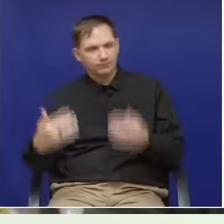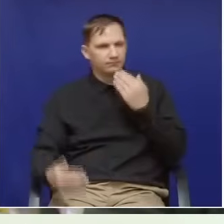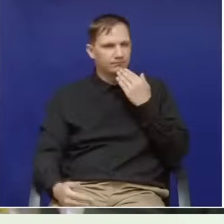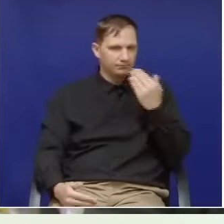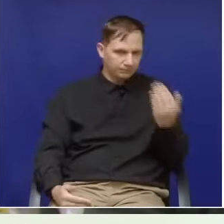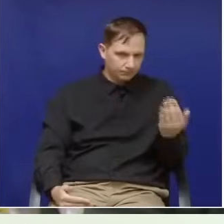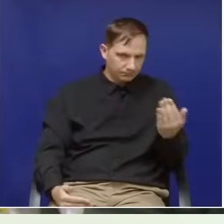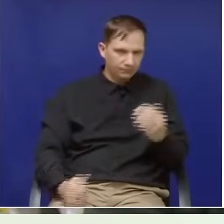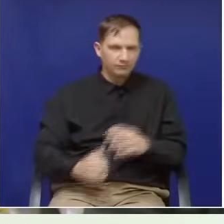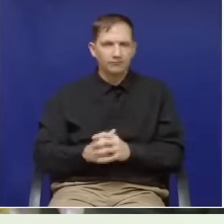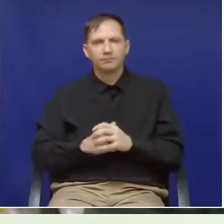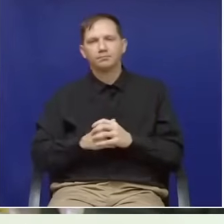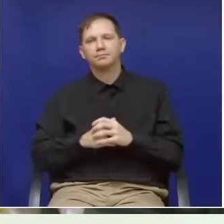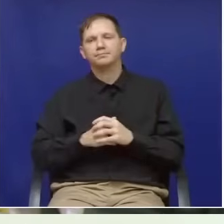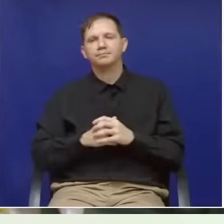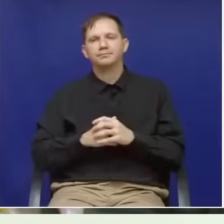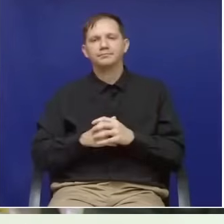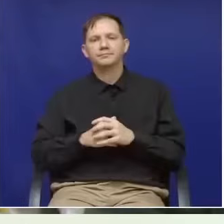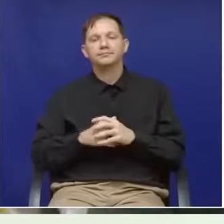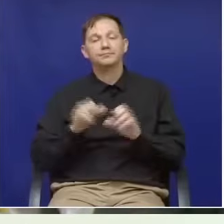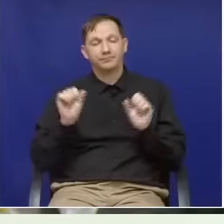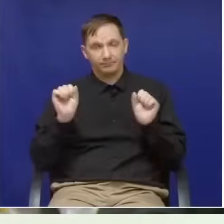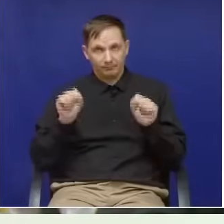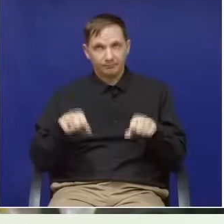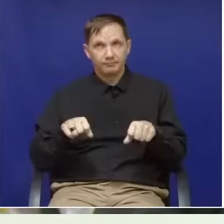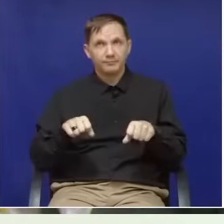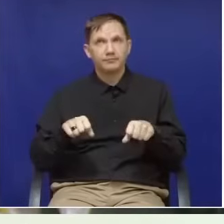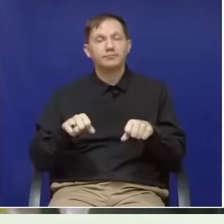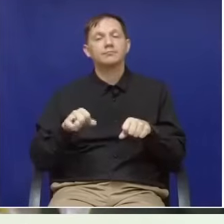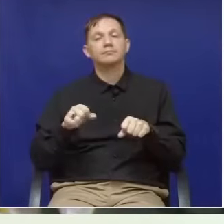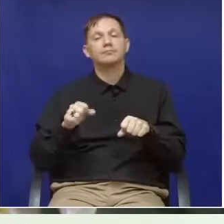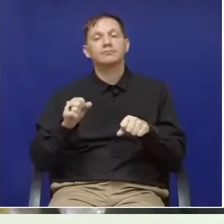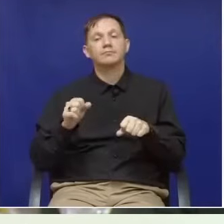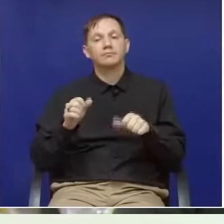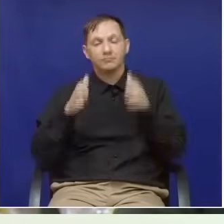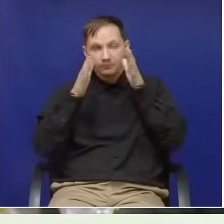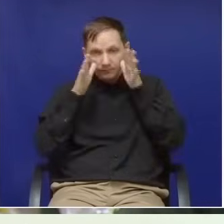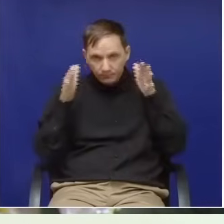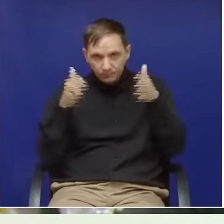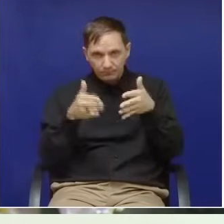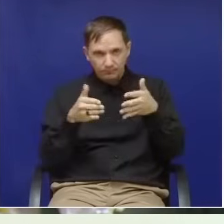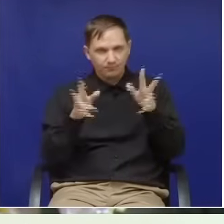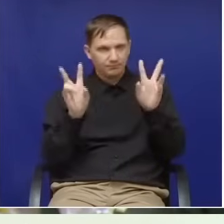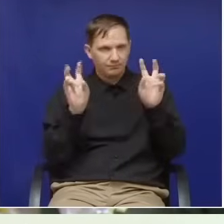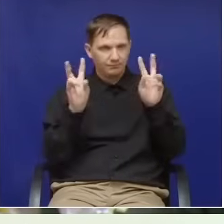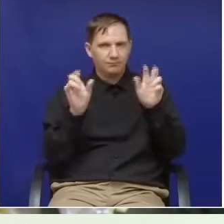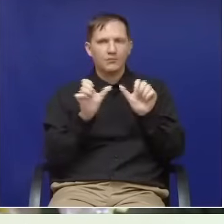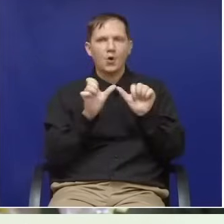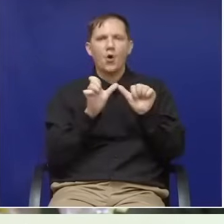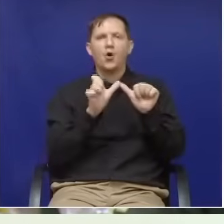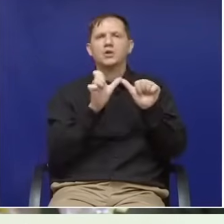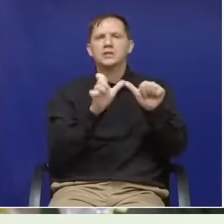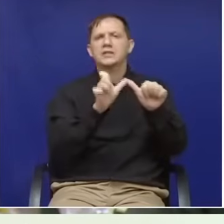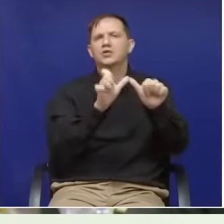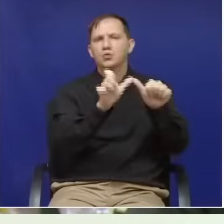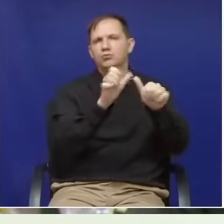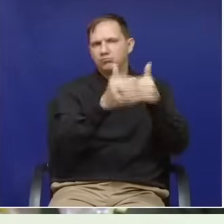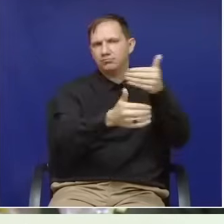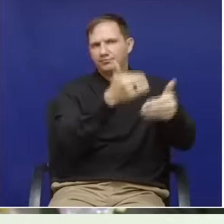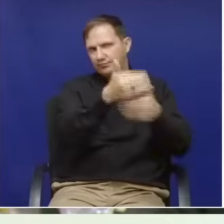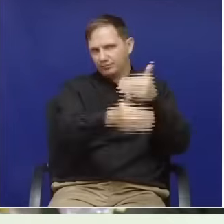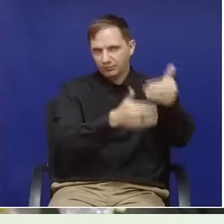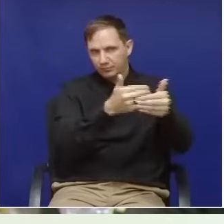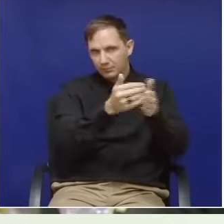for the question. Indeed, to address continuity in leadership to ensure that there is